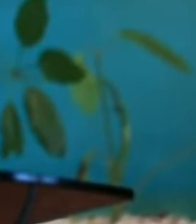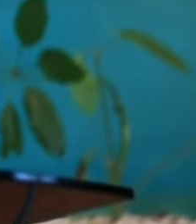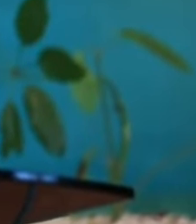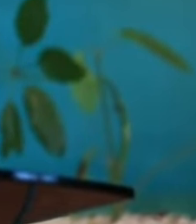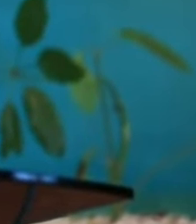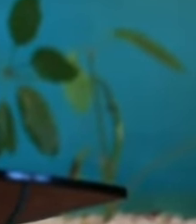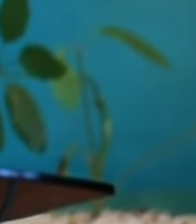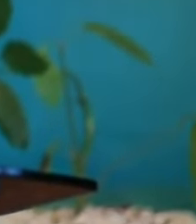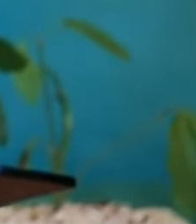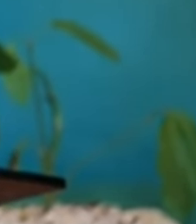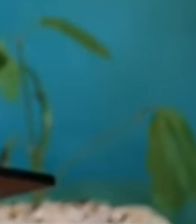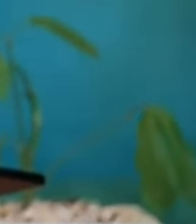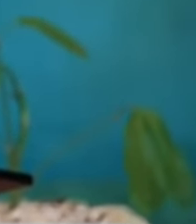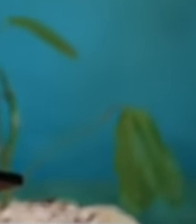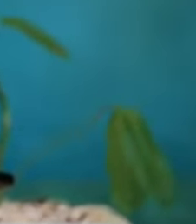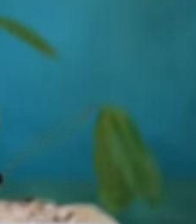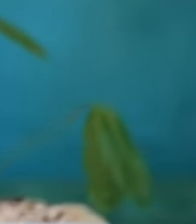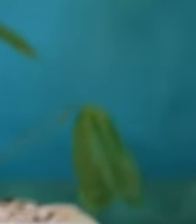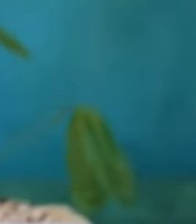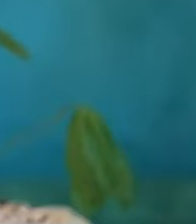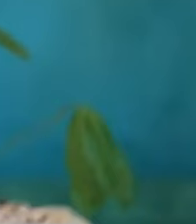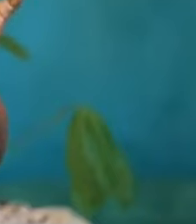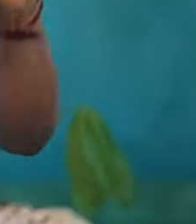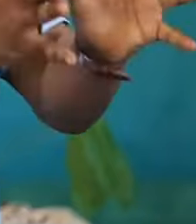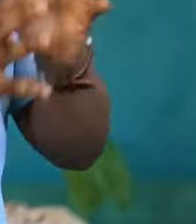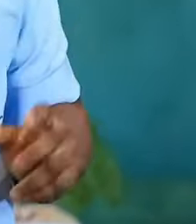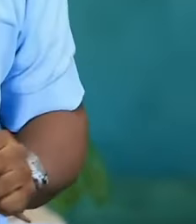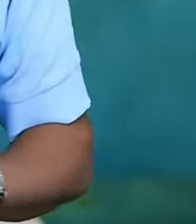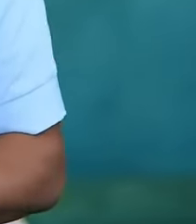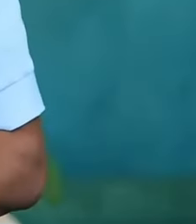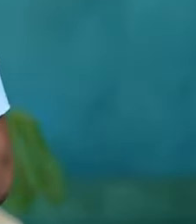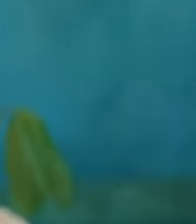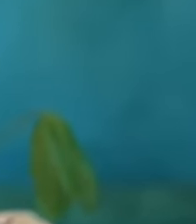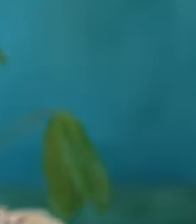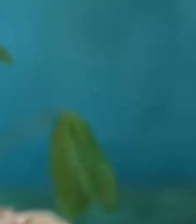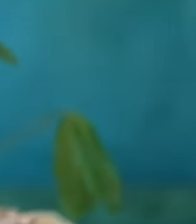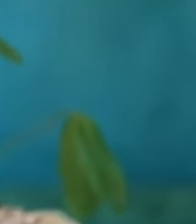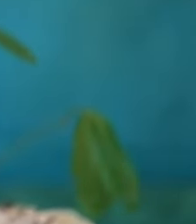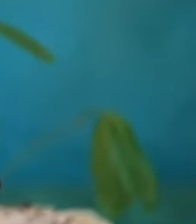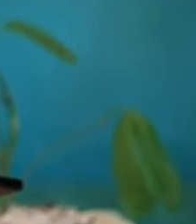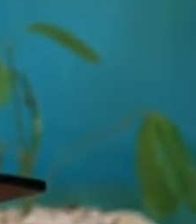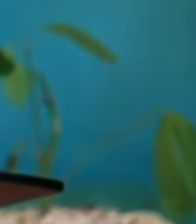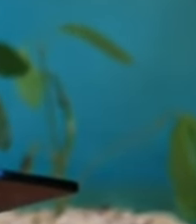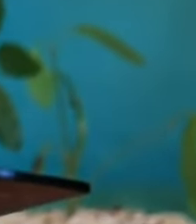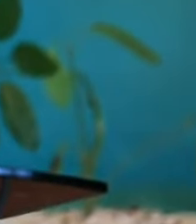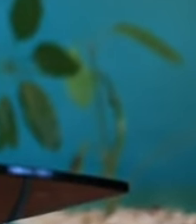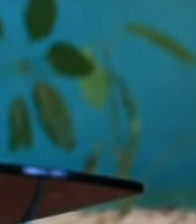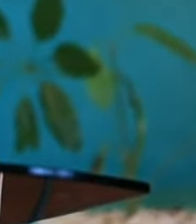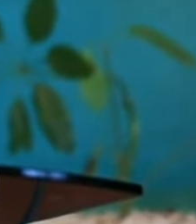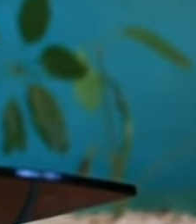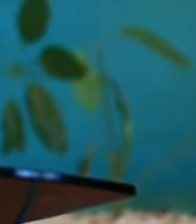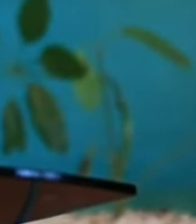introduction. Number one. What shows that you are ready for marriage? Quick 10 point. Number